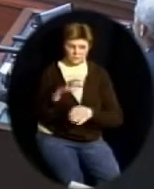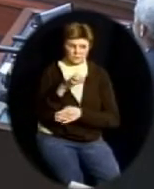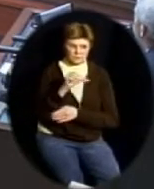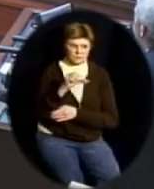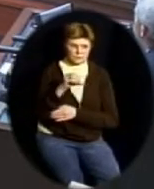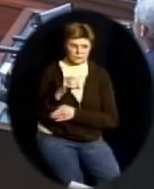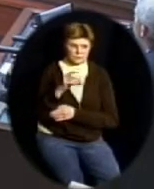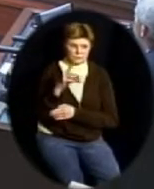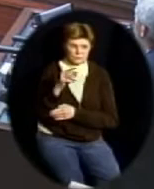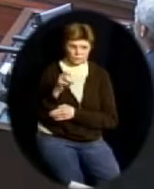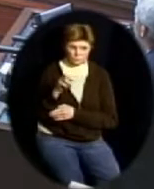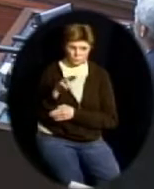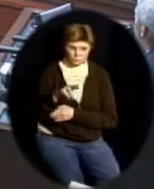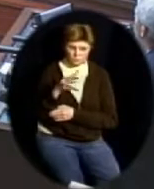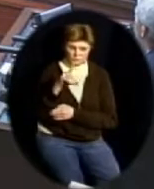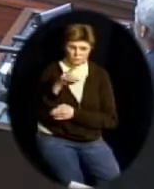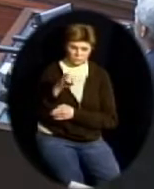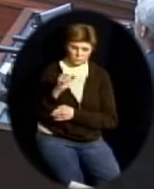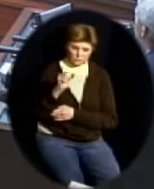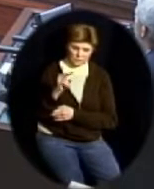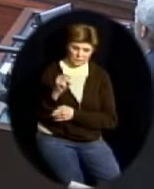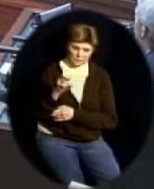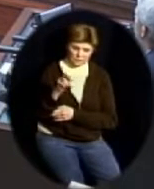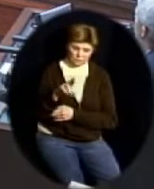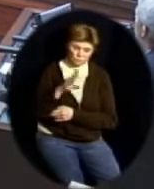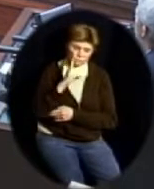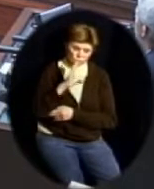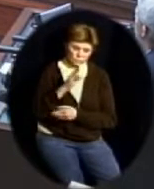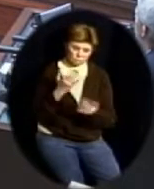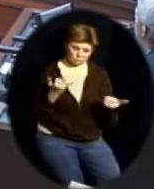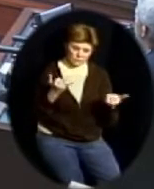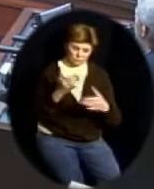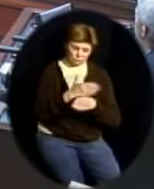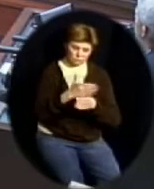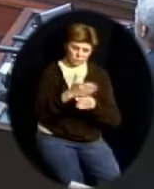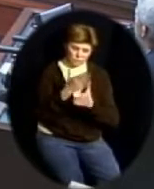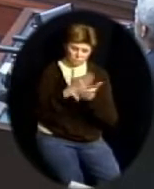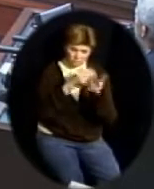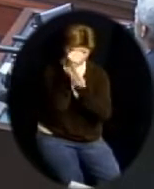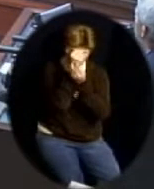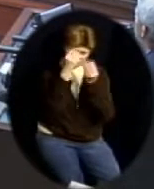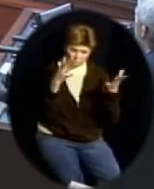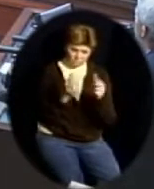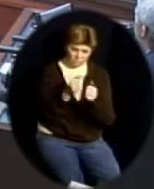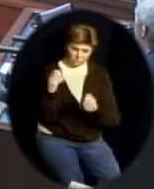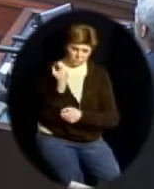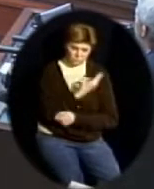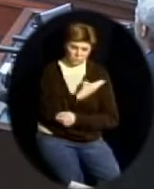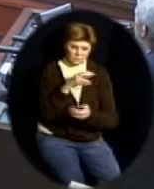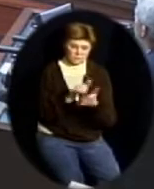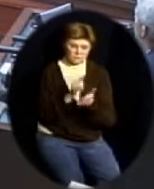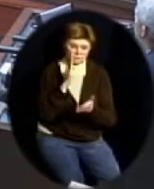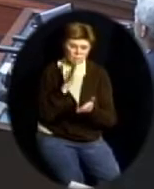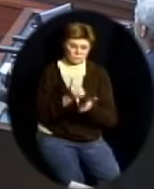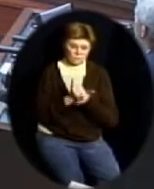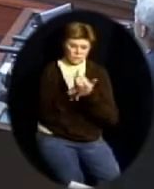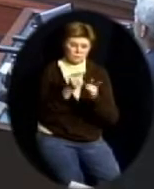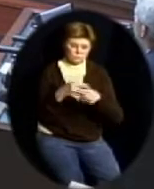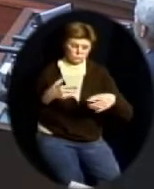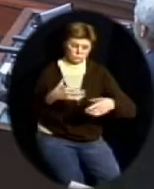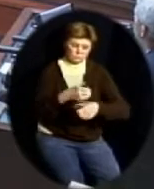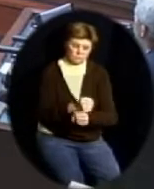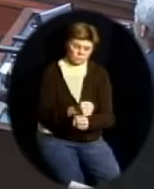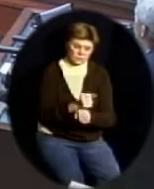some information that hopes to summarize some of the key points of the discussion that we've had to this